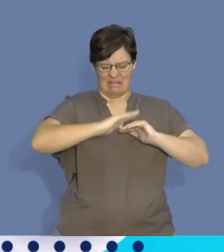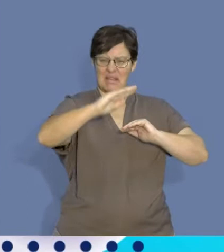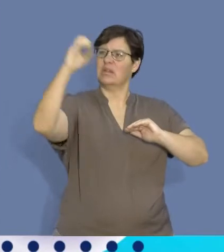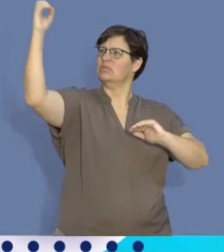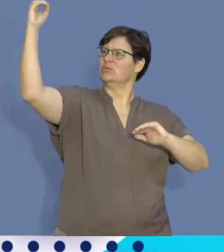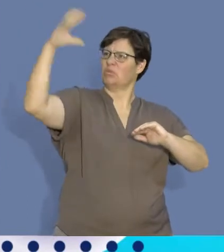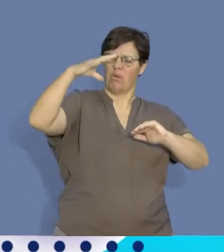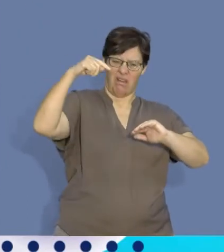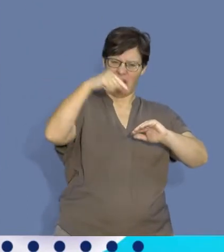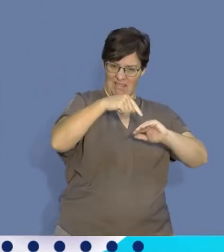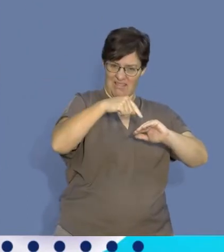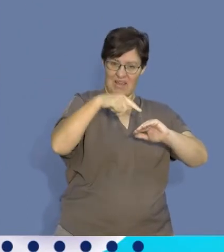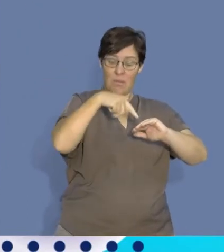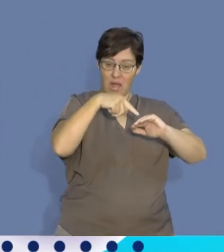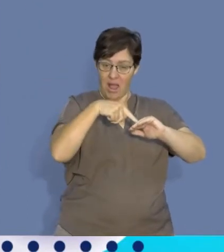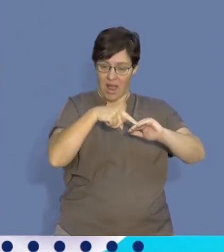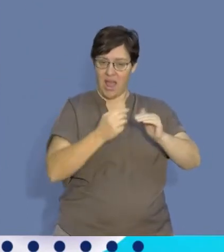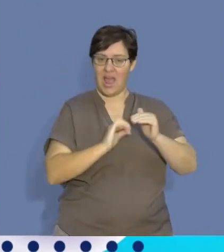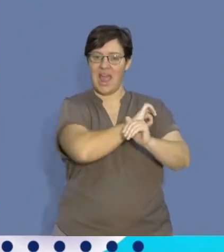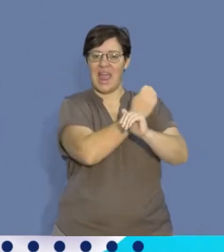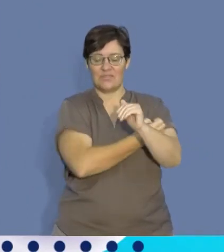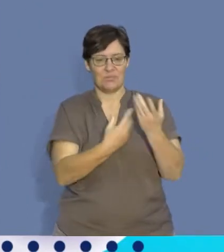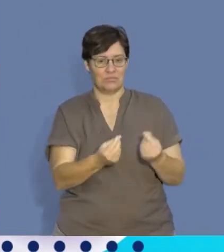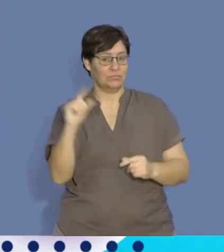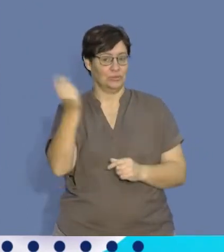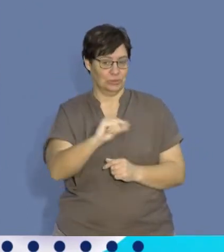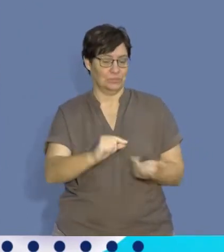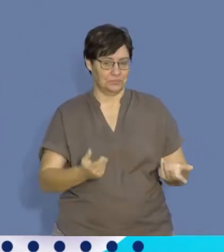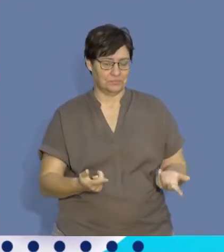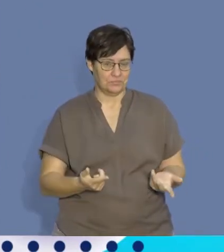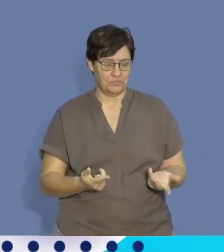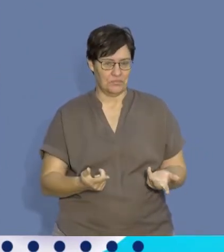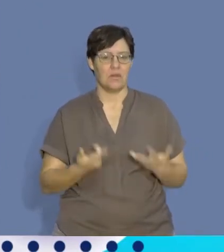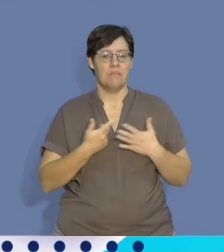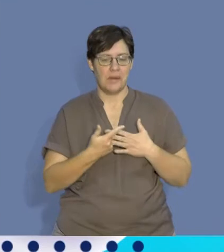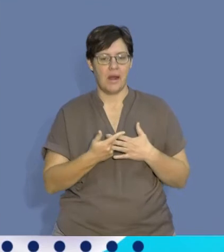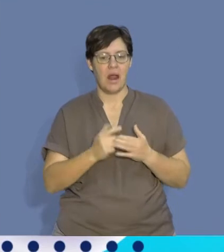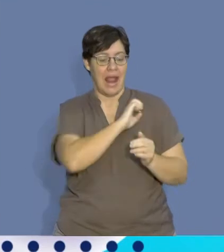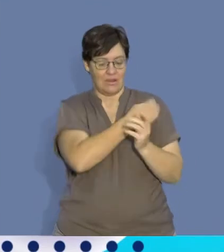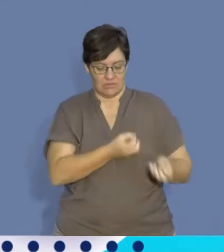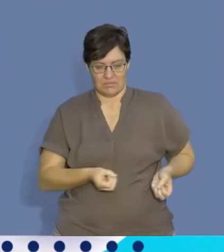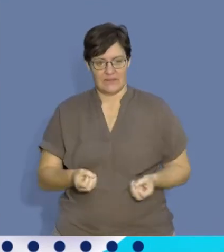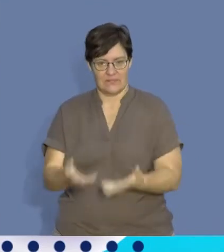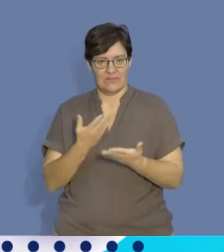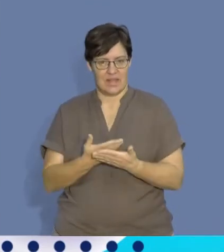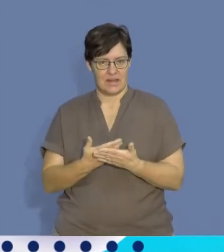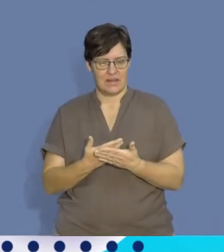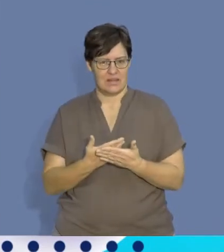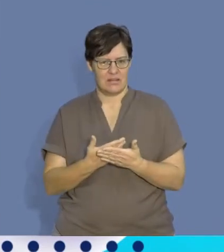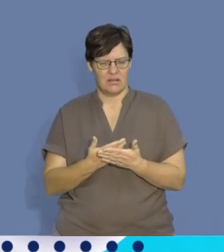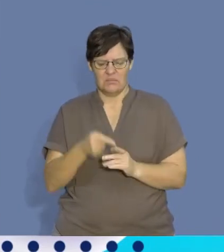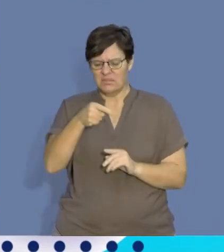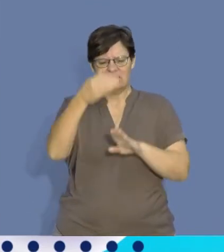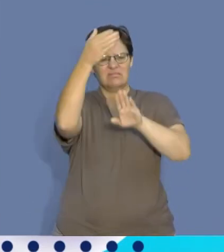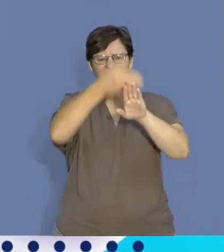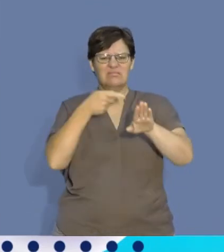for us because it's renewable energy. It's cheaper energy. It's a way to power things. But how do they work?